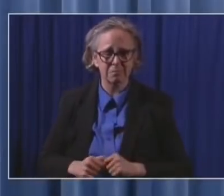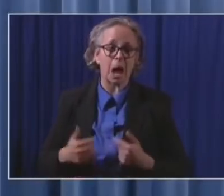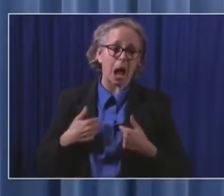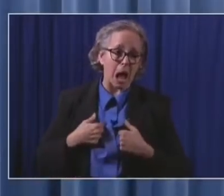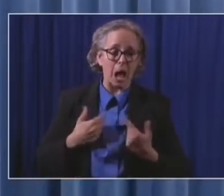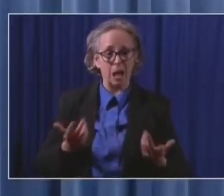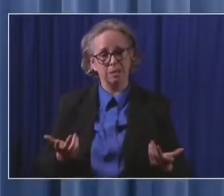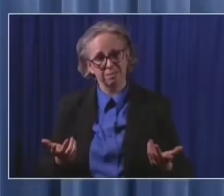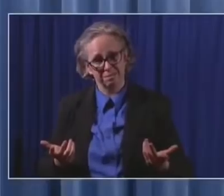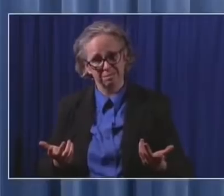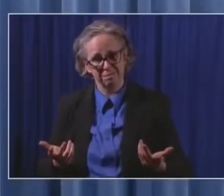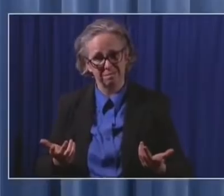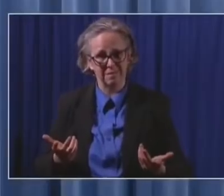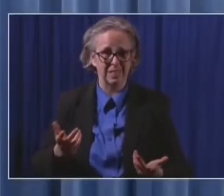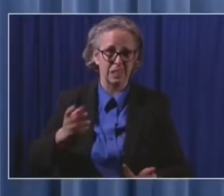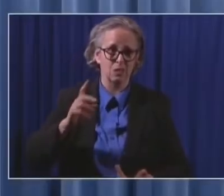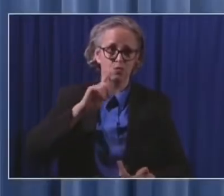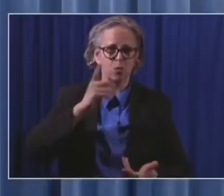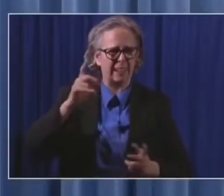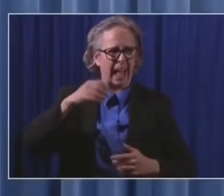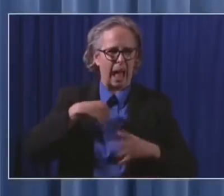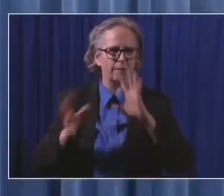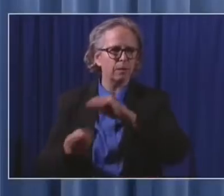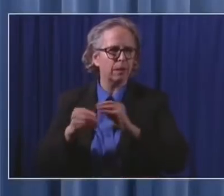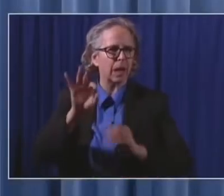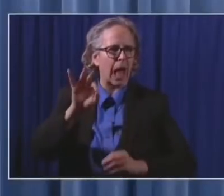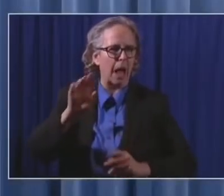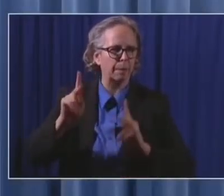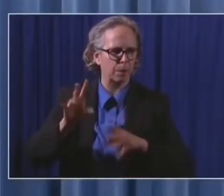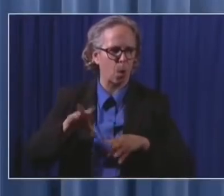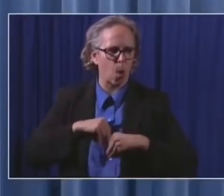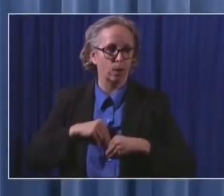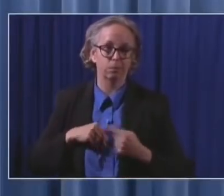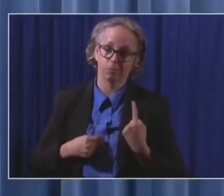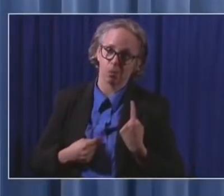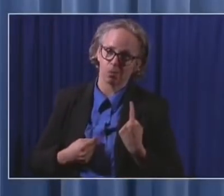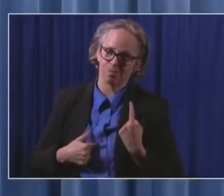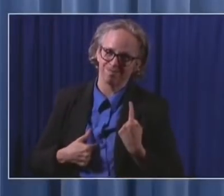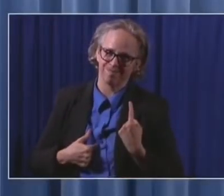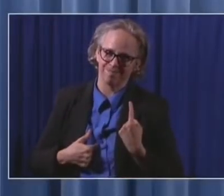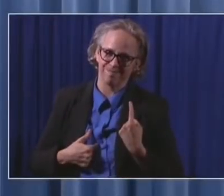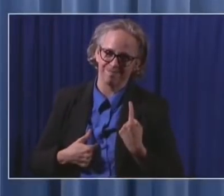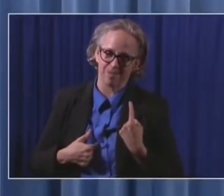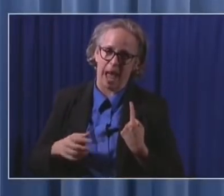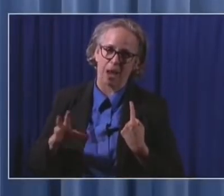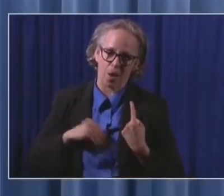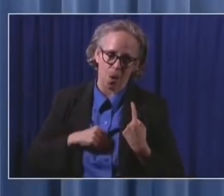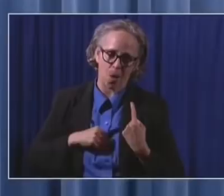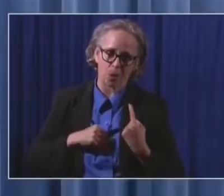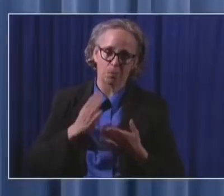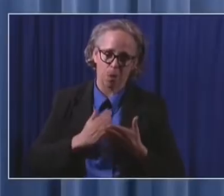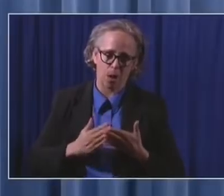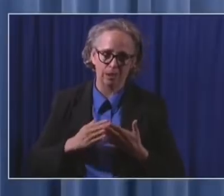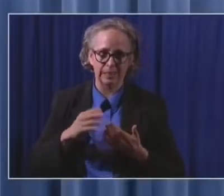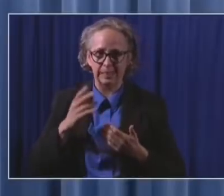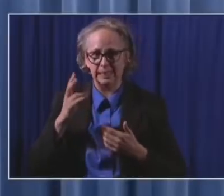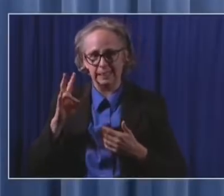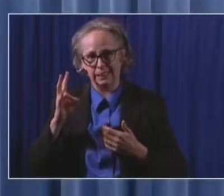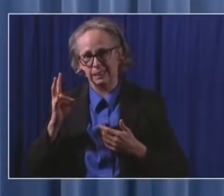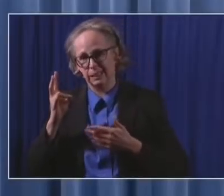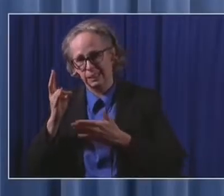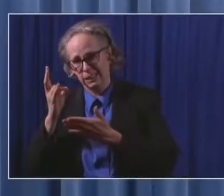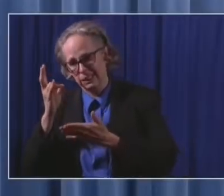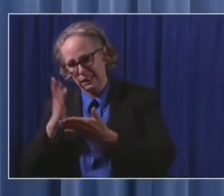some income during that period of time. I am one of 9 owners. Our family owns